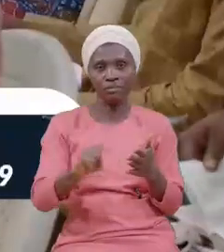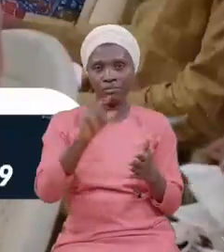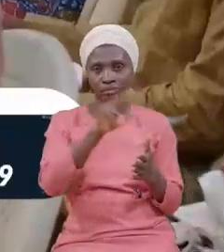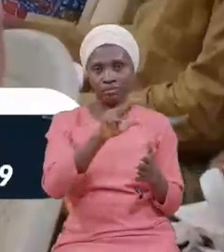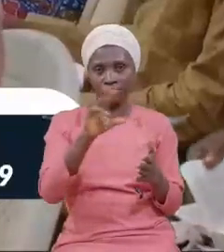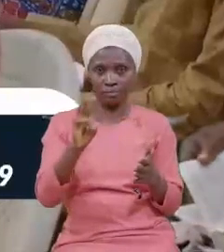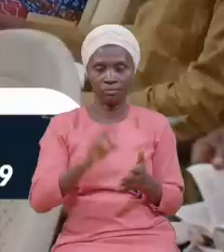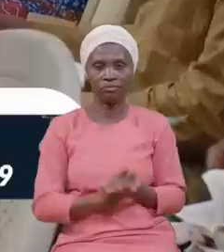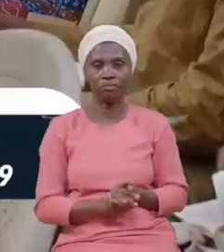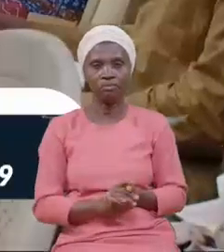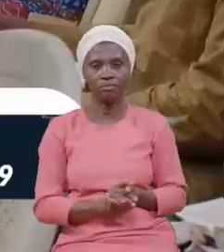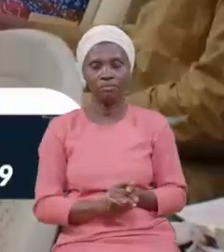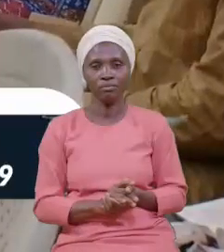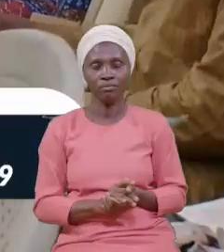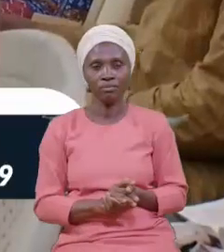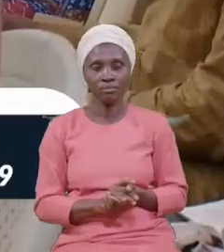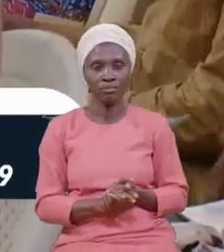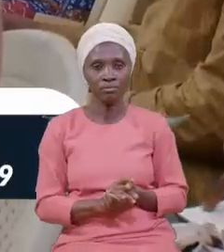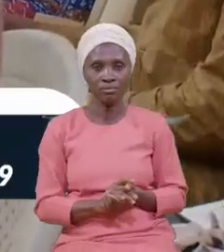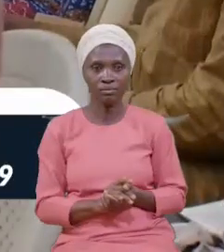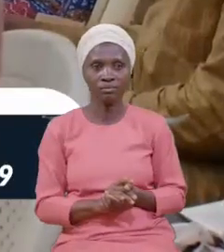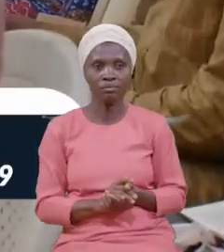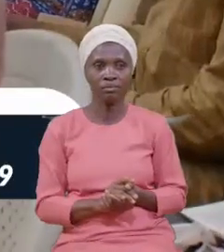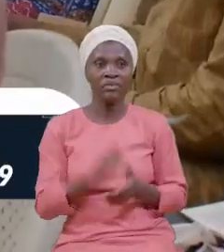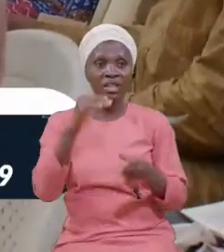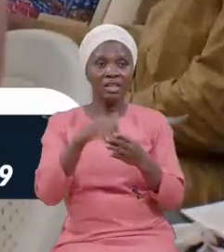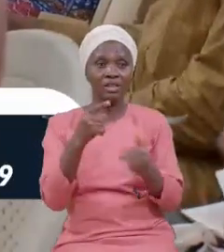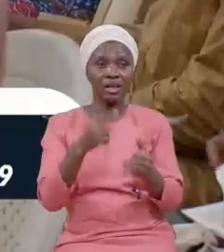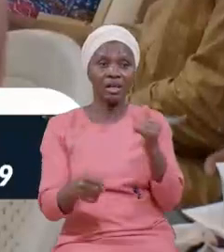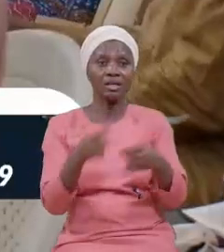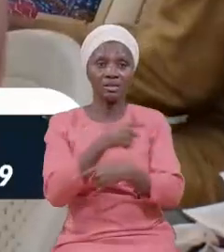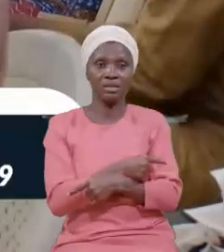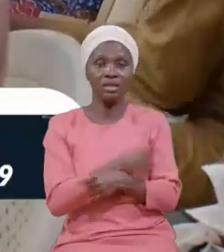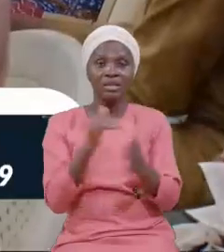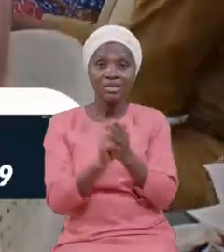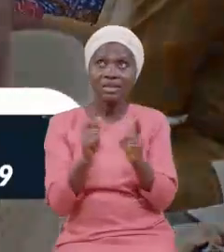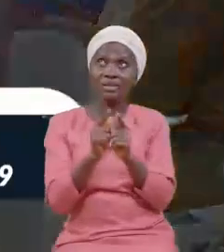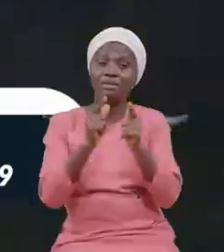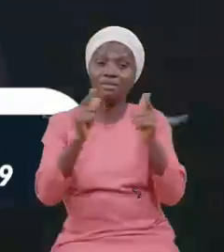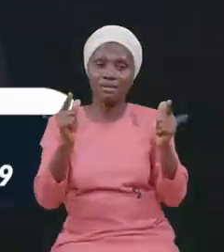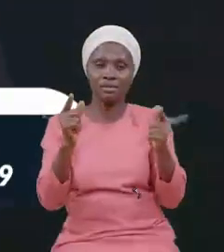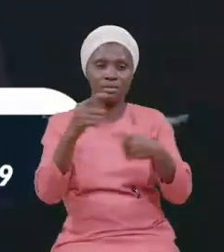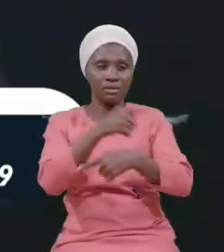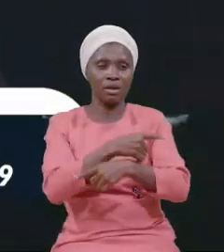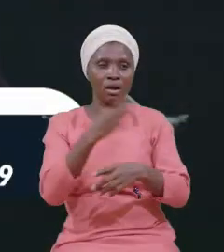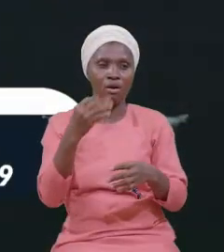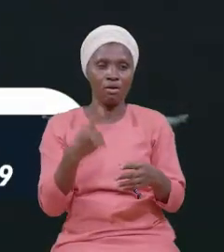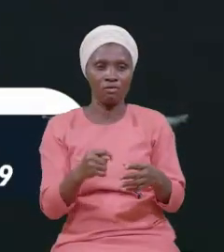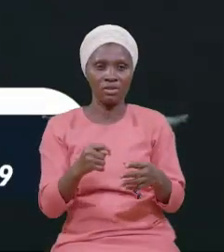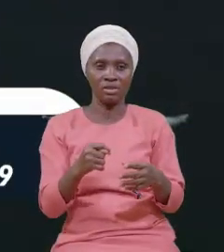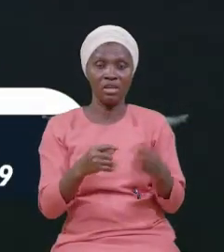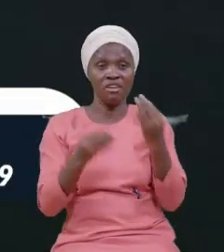chapter 7, verse 37. In the last day, that great day of the feast, Jesus stood and